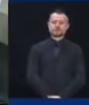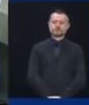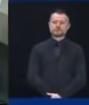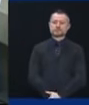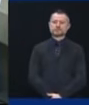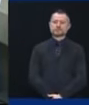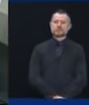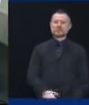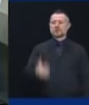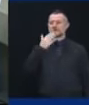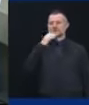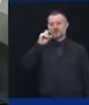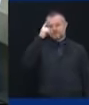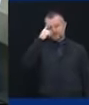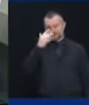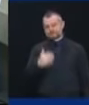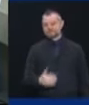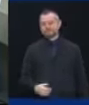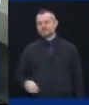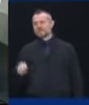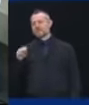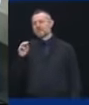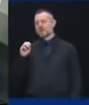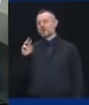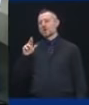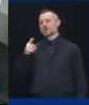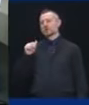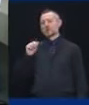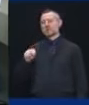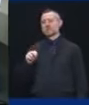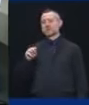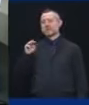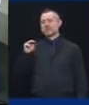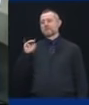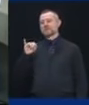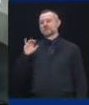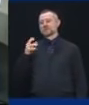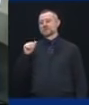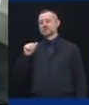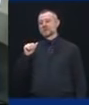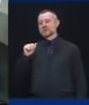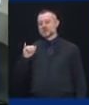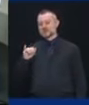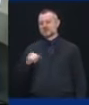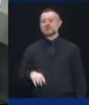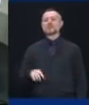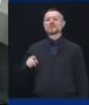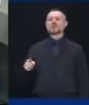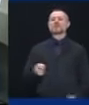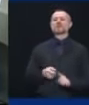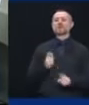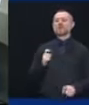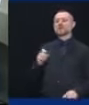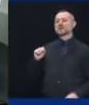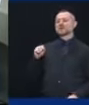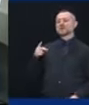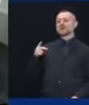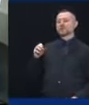Thank you, Governor. Next up is Morgan Mackay of Spectrum News. Morgan, your line is now open. Please unmute your